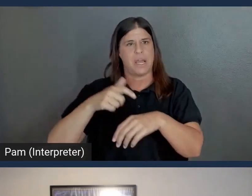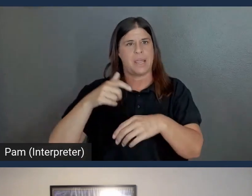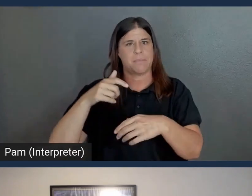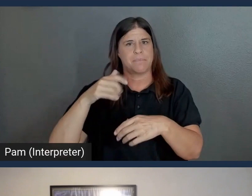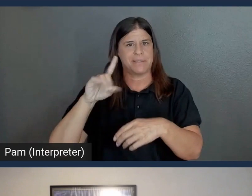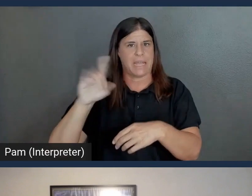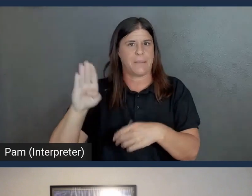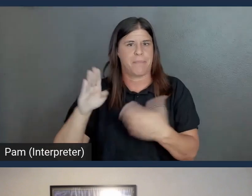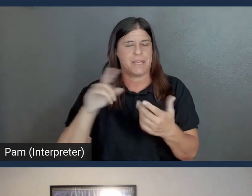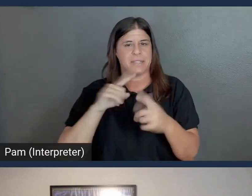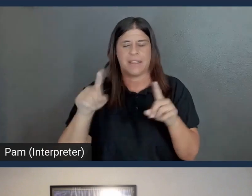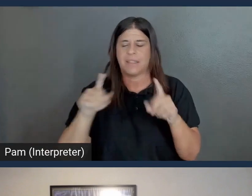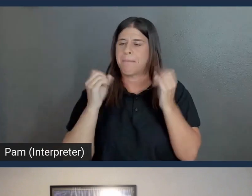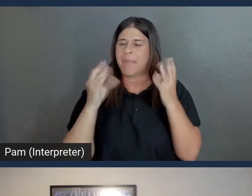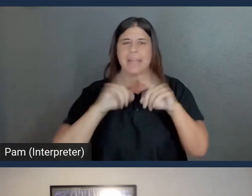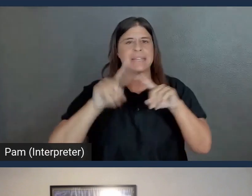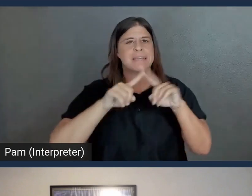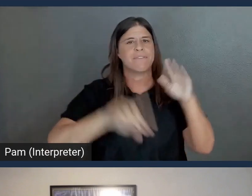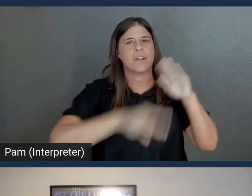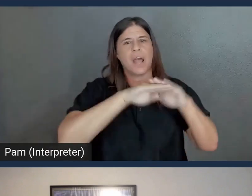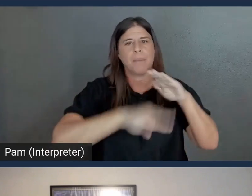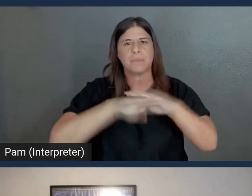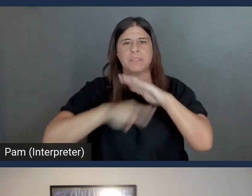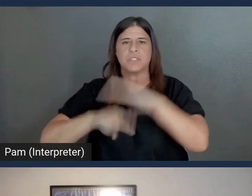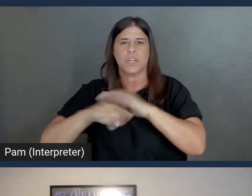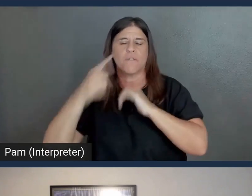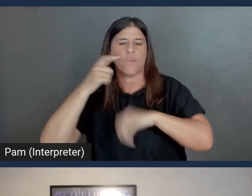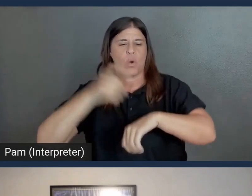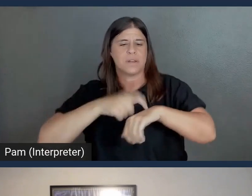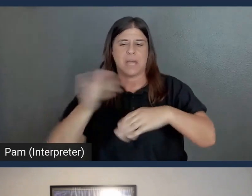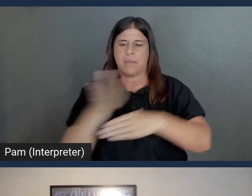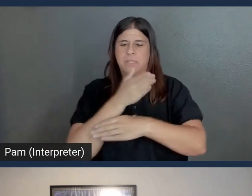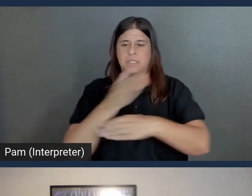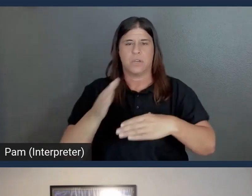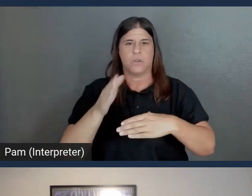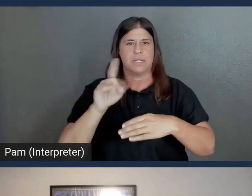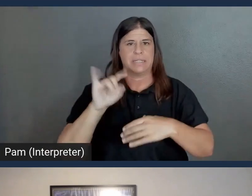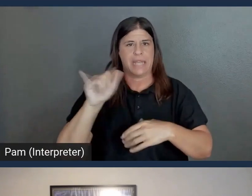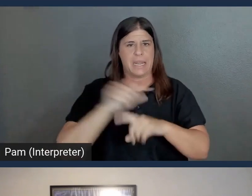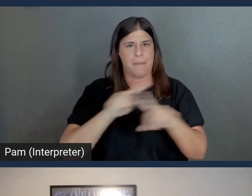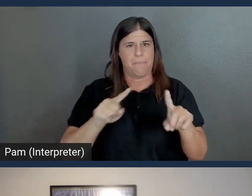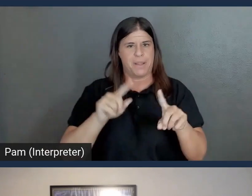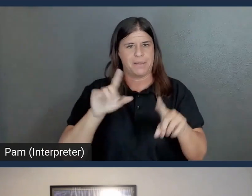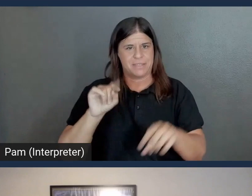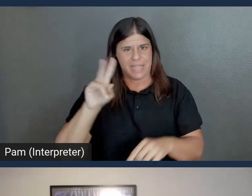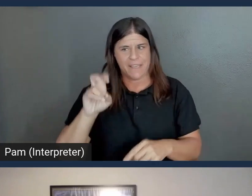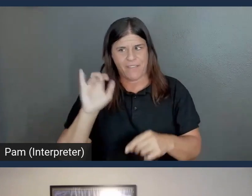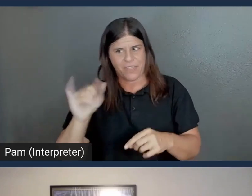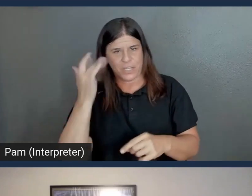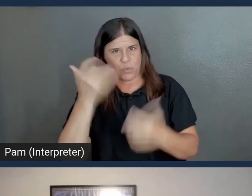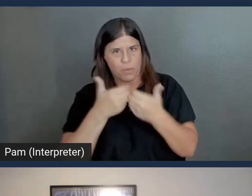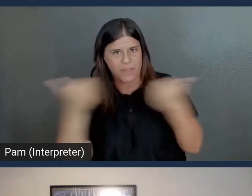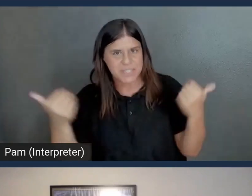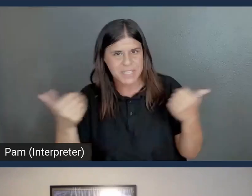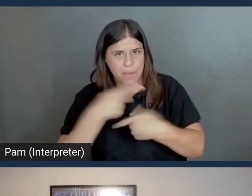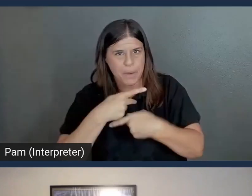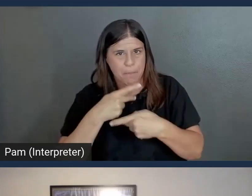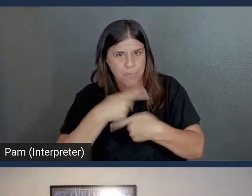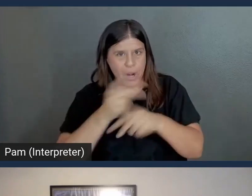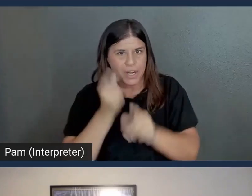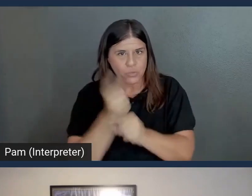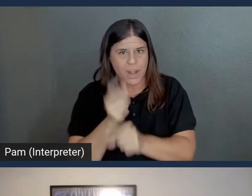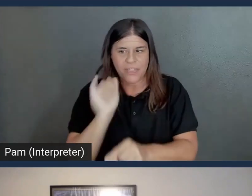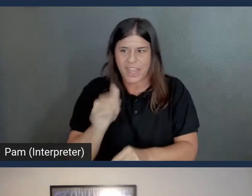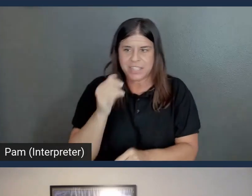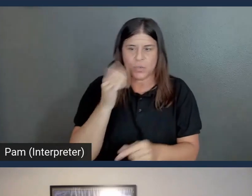of optimizations specifically for time series data. And I think, to your point, Dave, this is the reason why we have those two as even separate products, right? That's how different the use cases are,